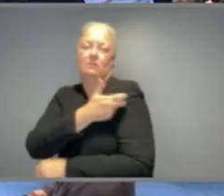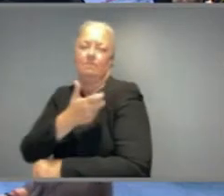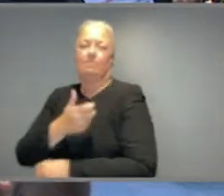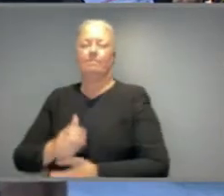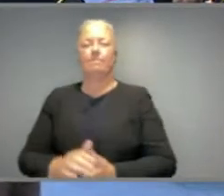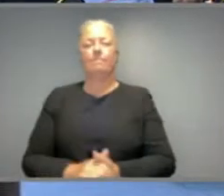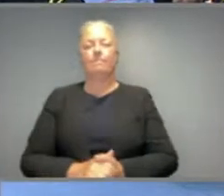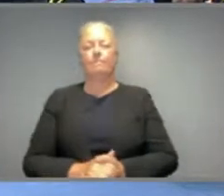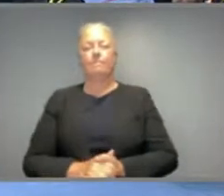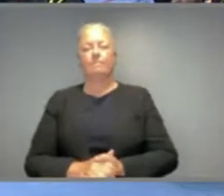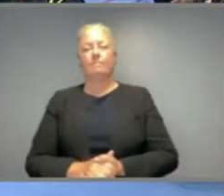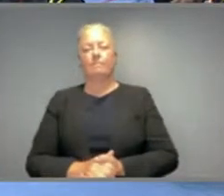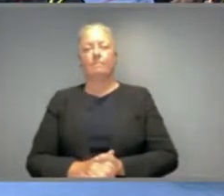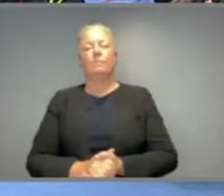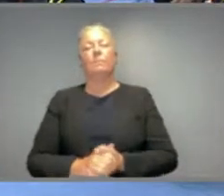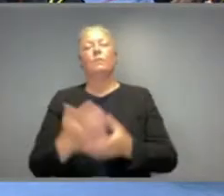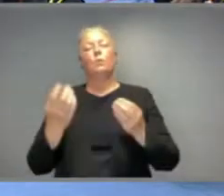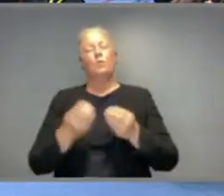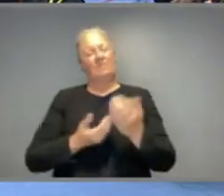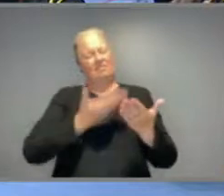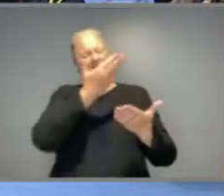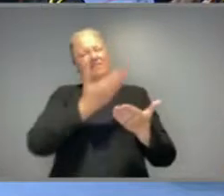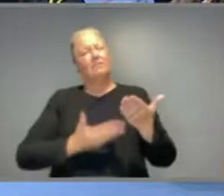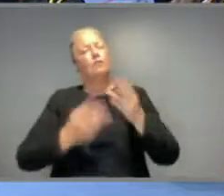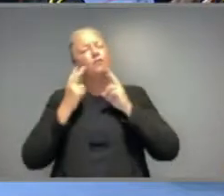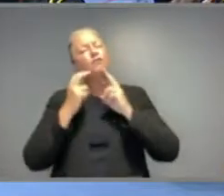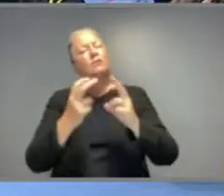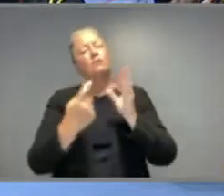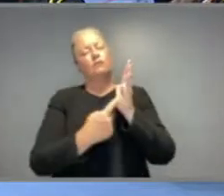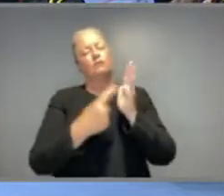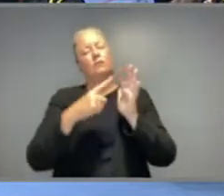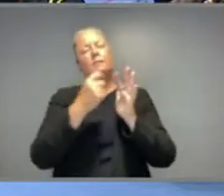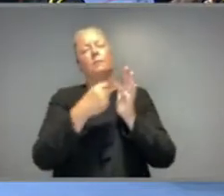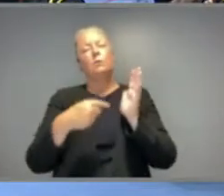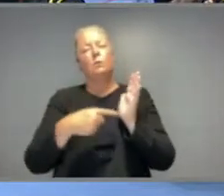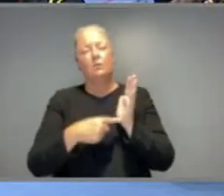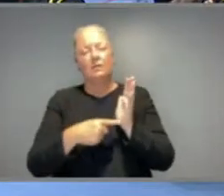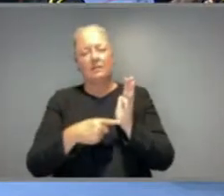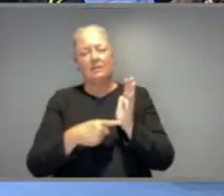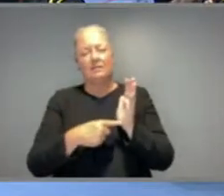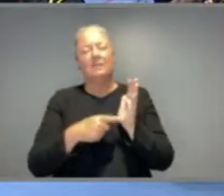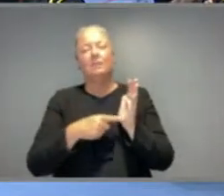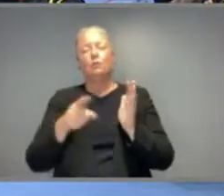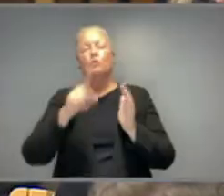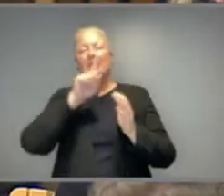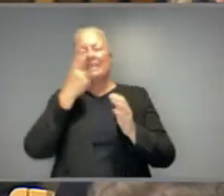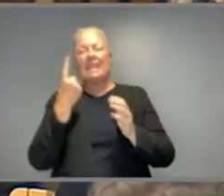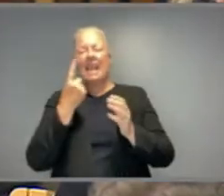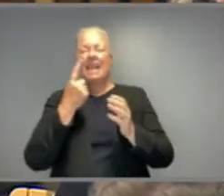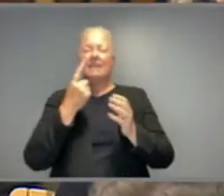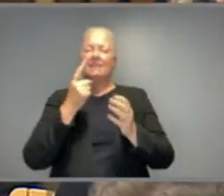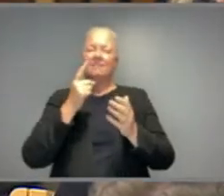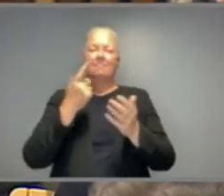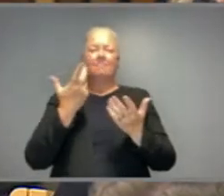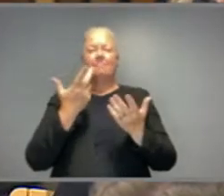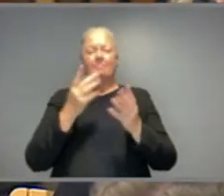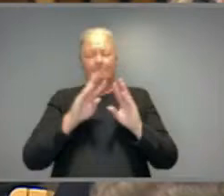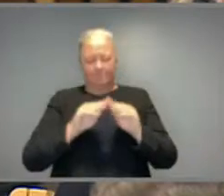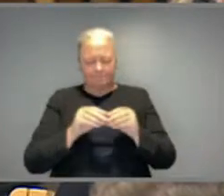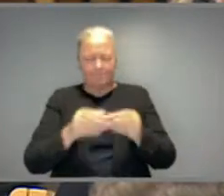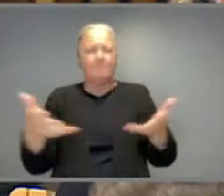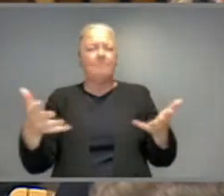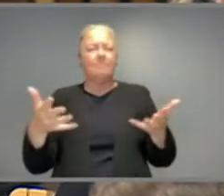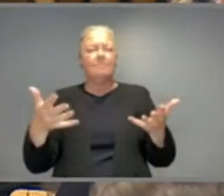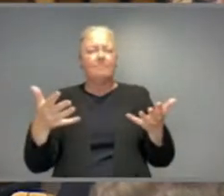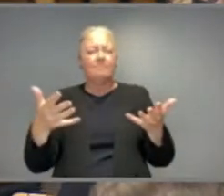In this report, it says that it's not possible to constrain an outbreak with a moderate lockdown or lighter restrictions,